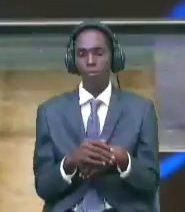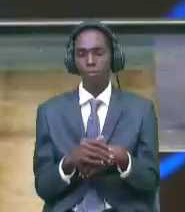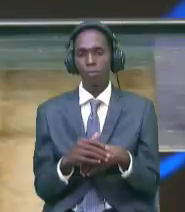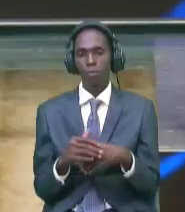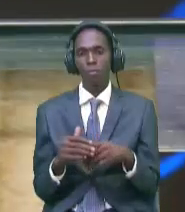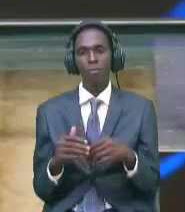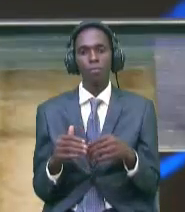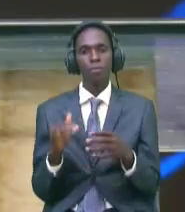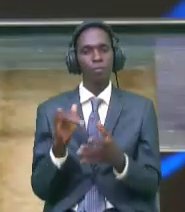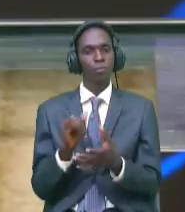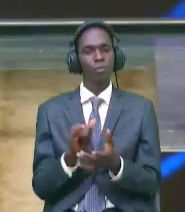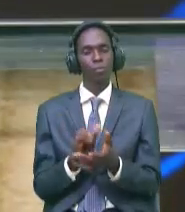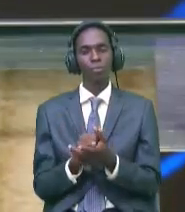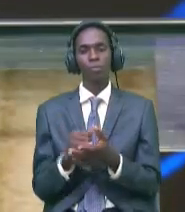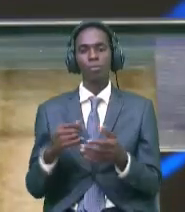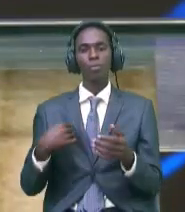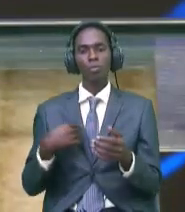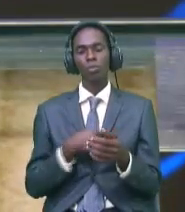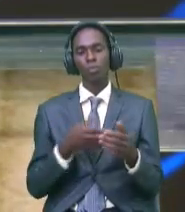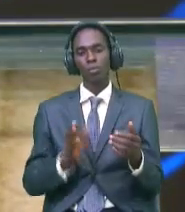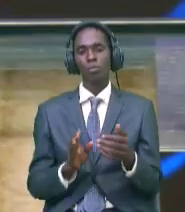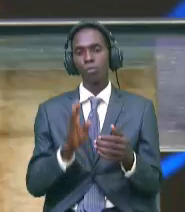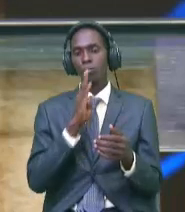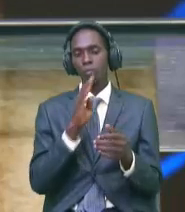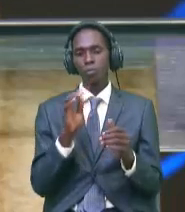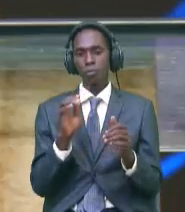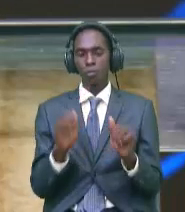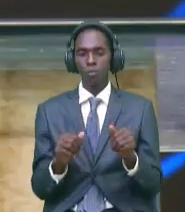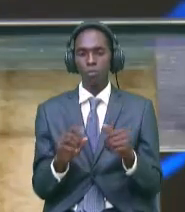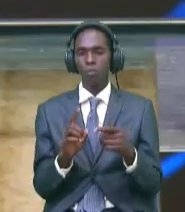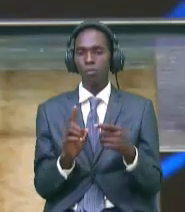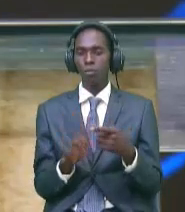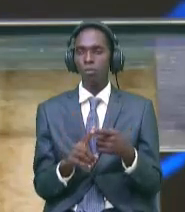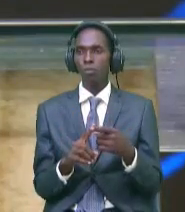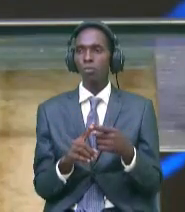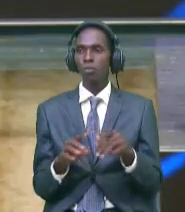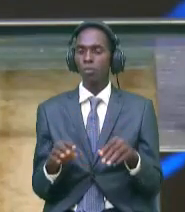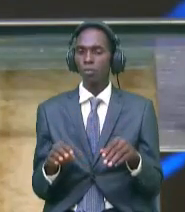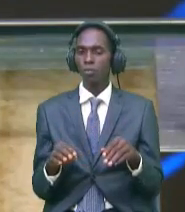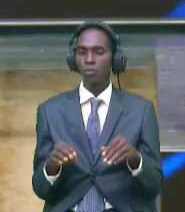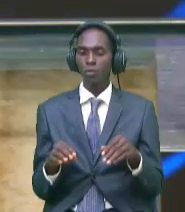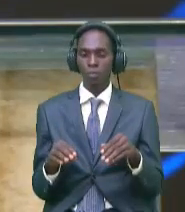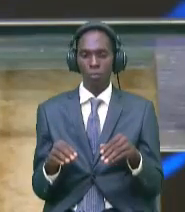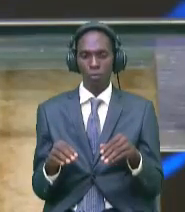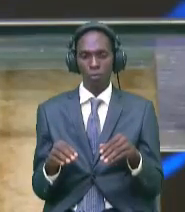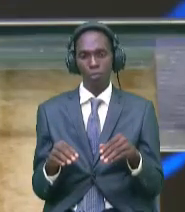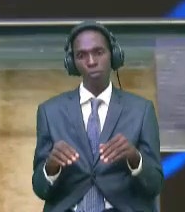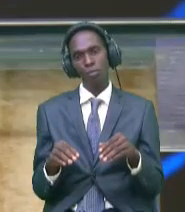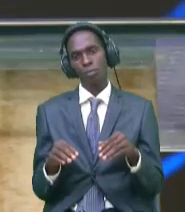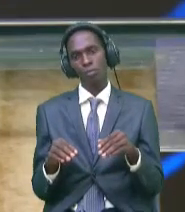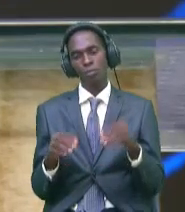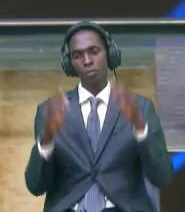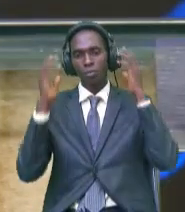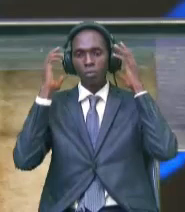people that we should be able to offer so willingly after this sort? For all